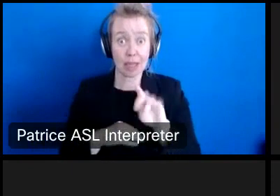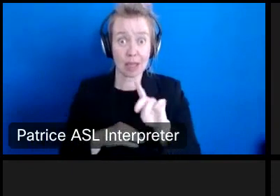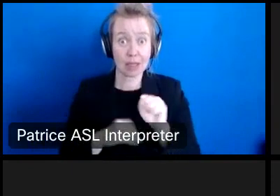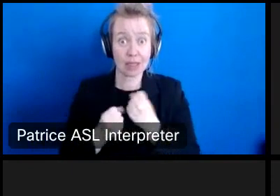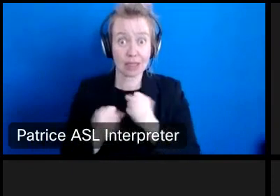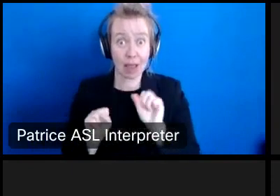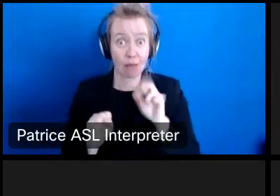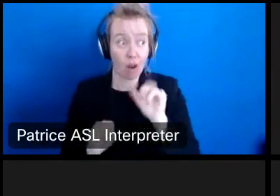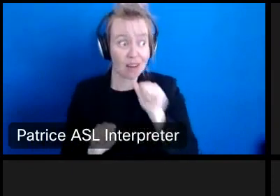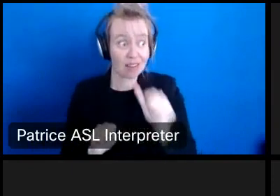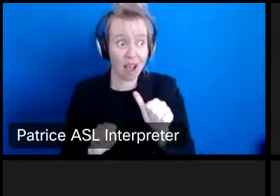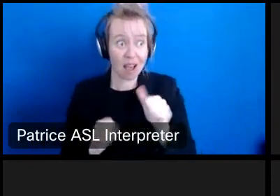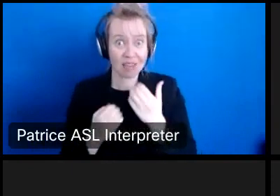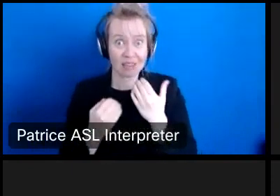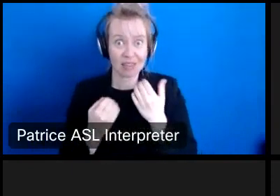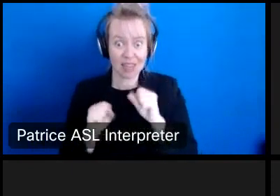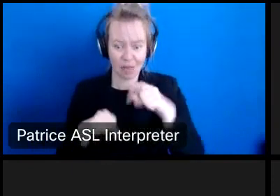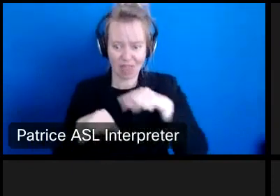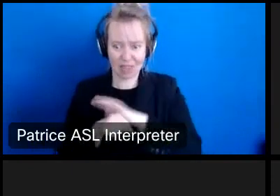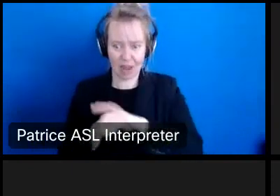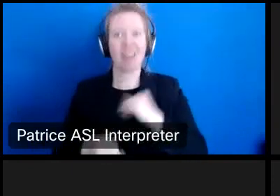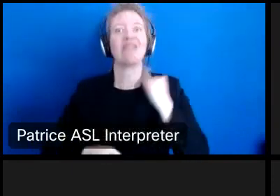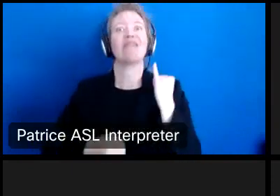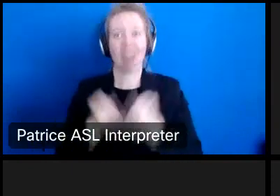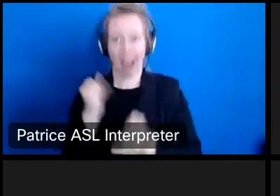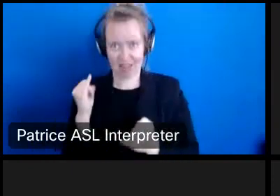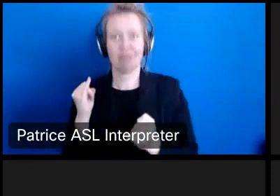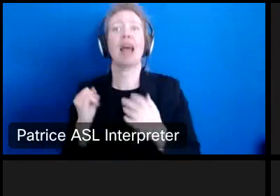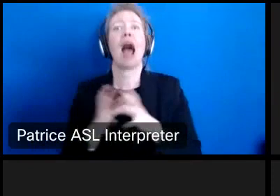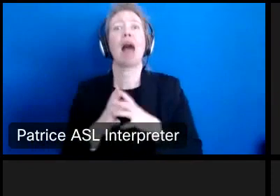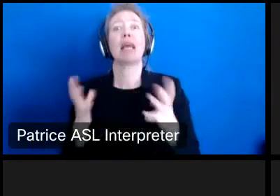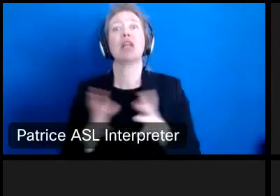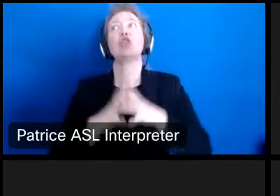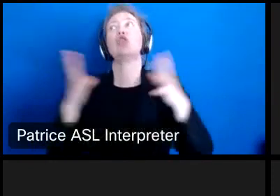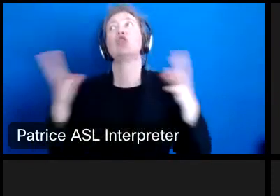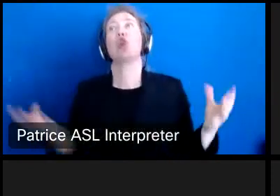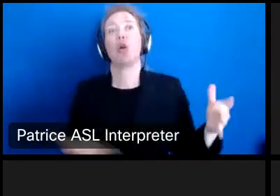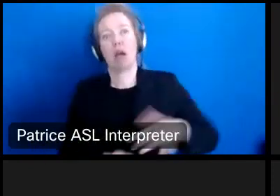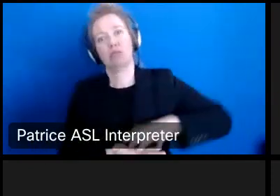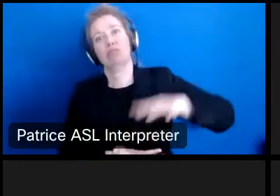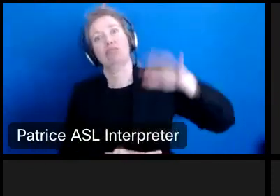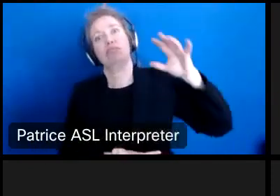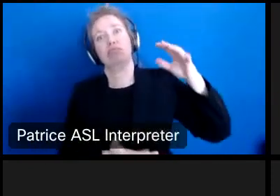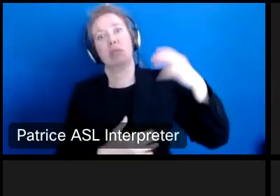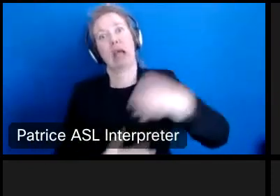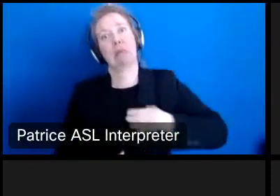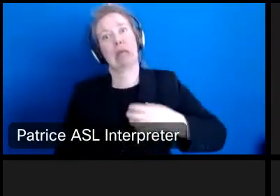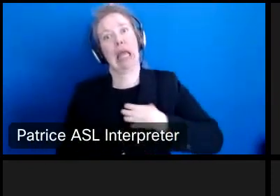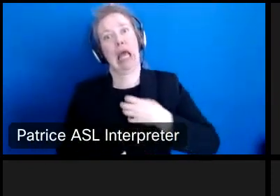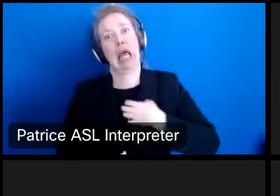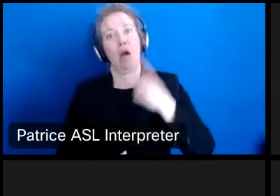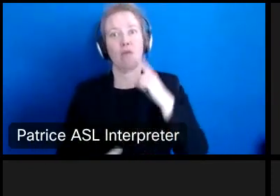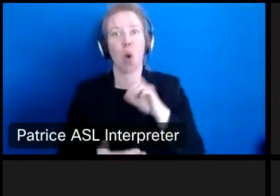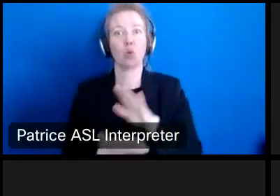area? And finally, I am getting a load of complaints about the school parking zones. 41